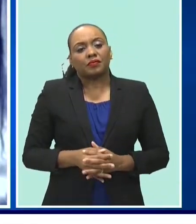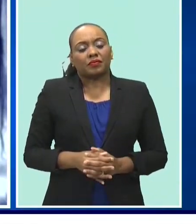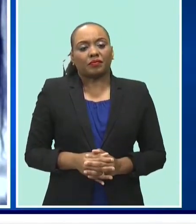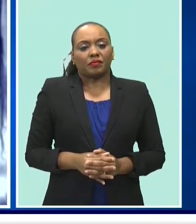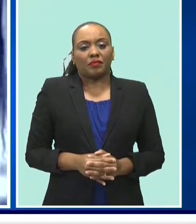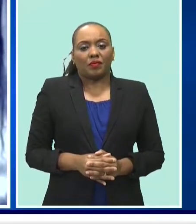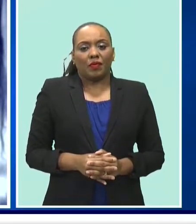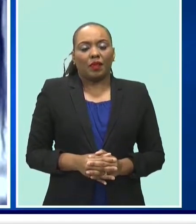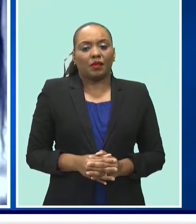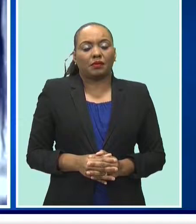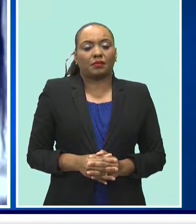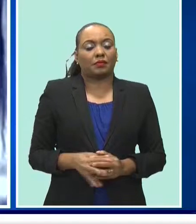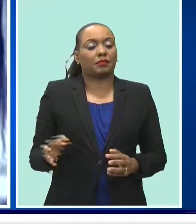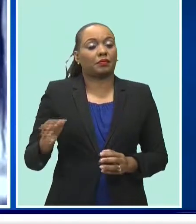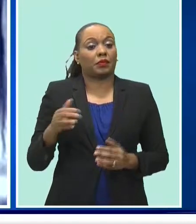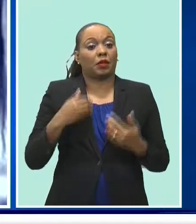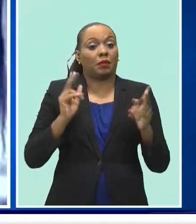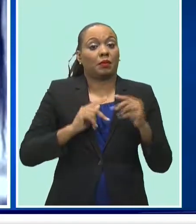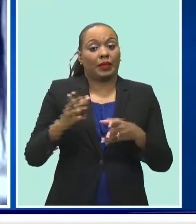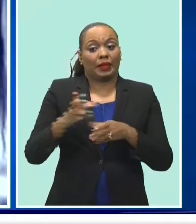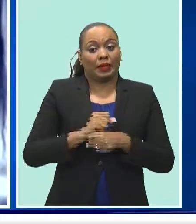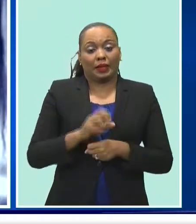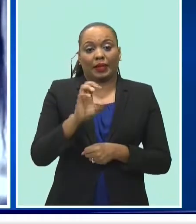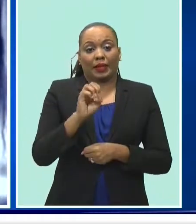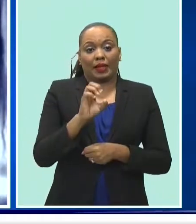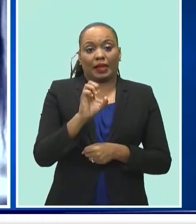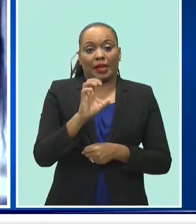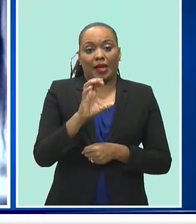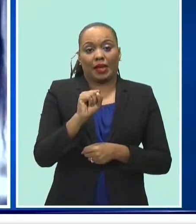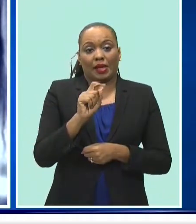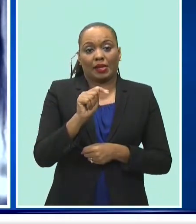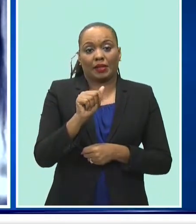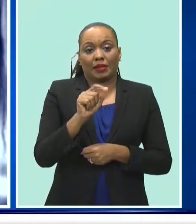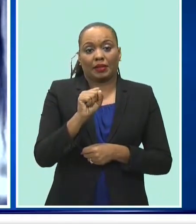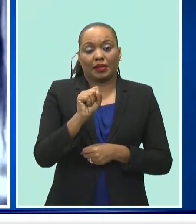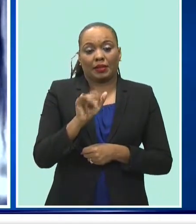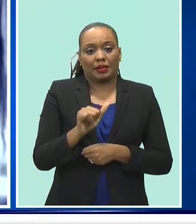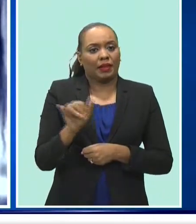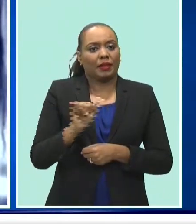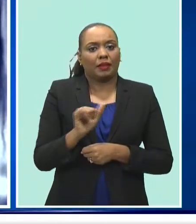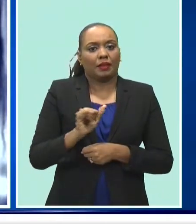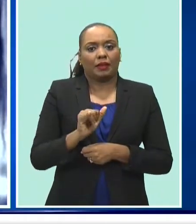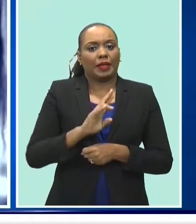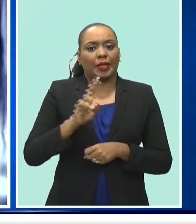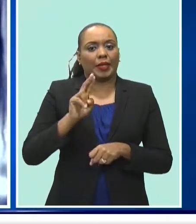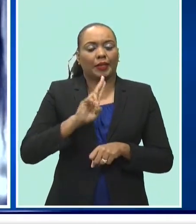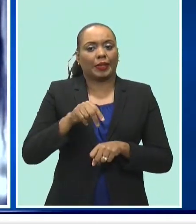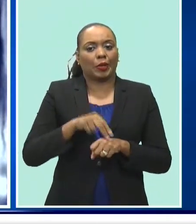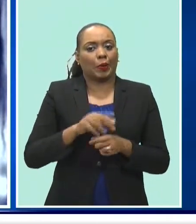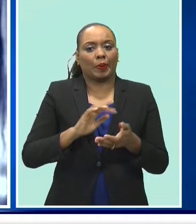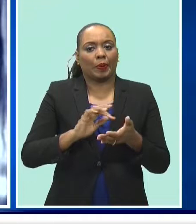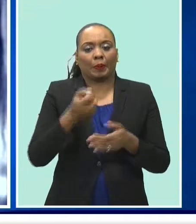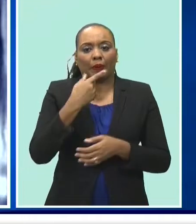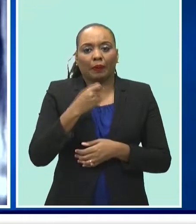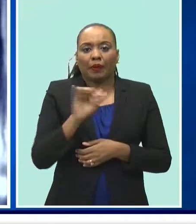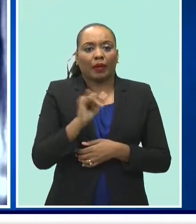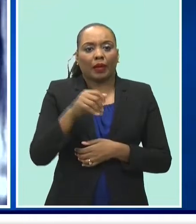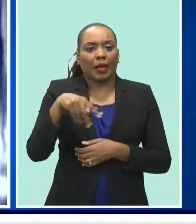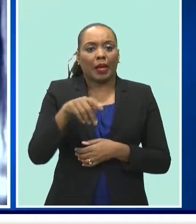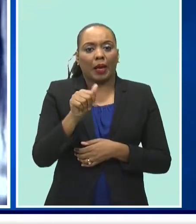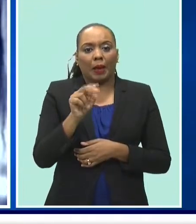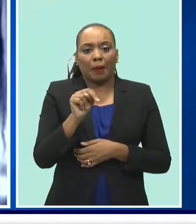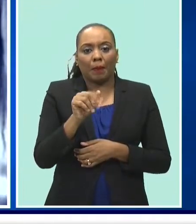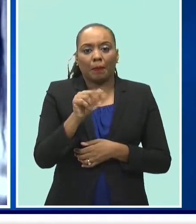available as a common Panadol, where young men and women are using, they call the amphetamines, and we